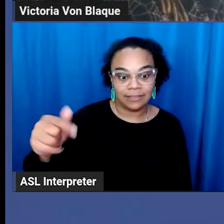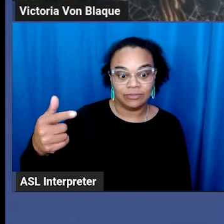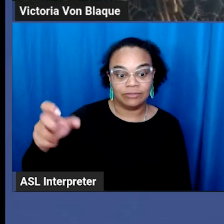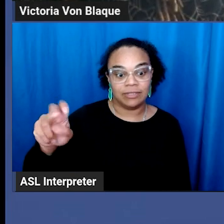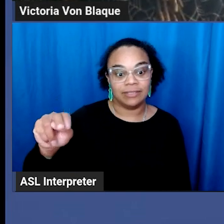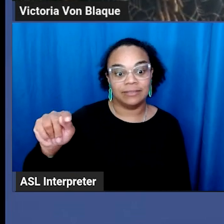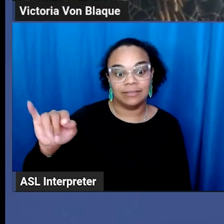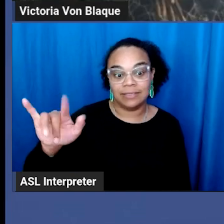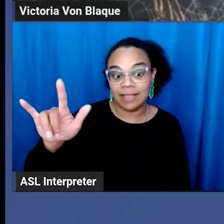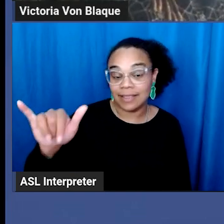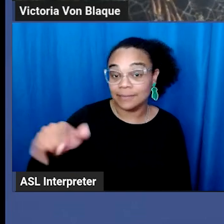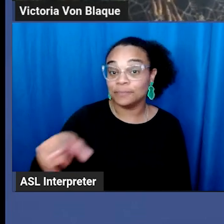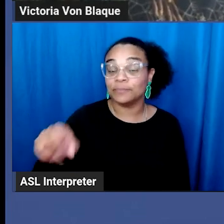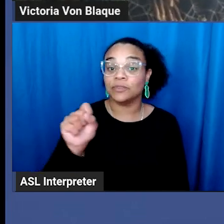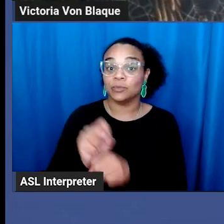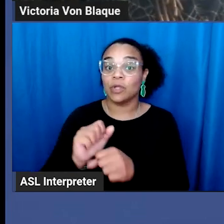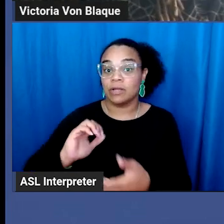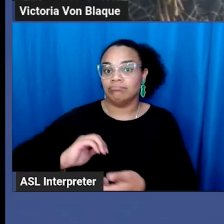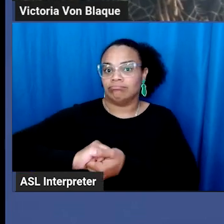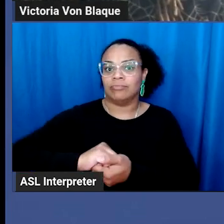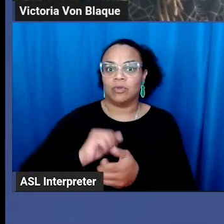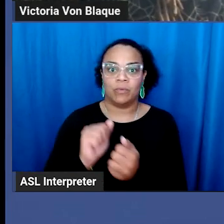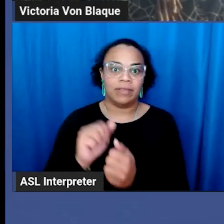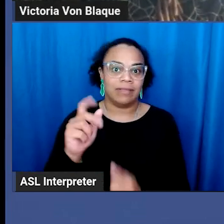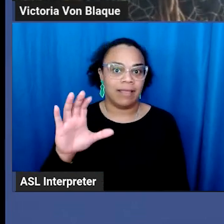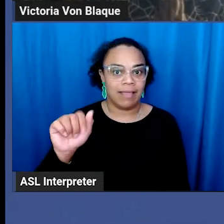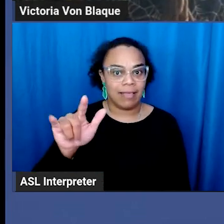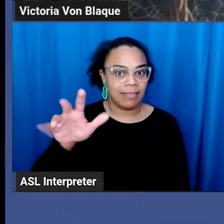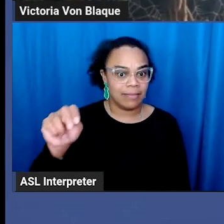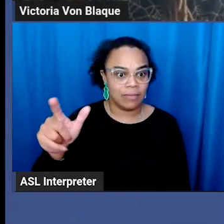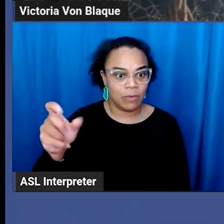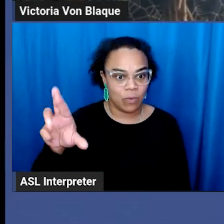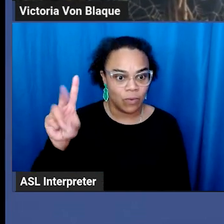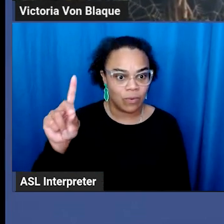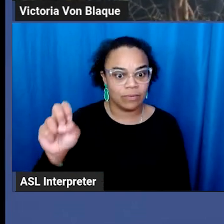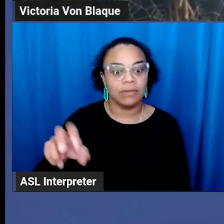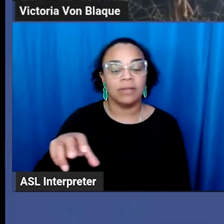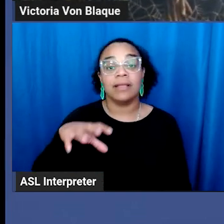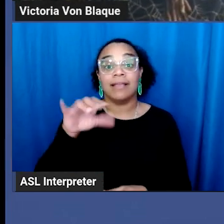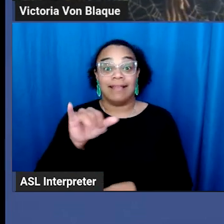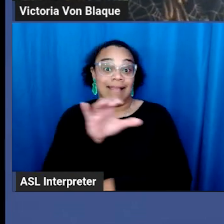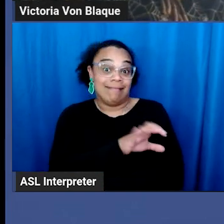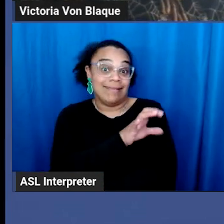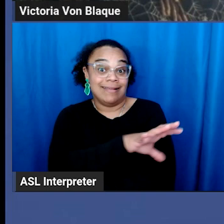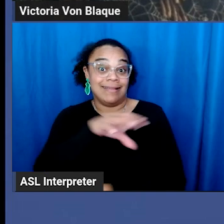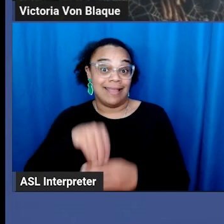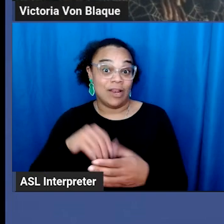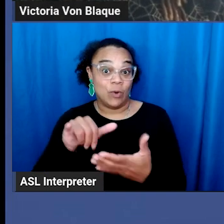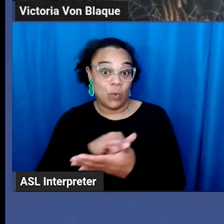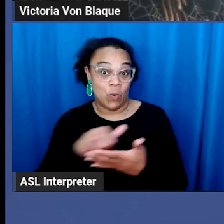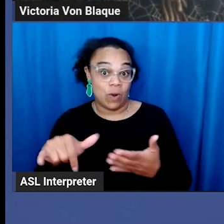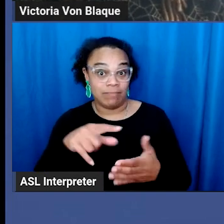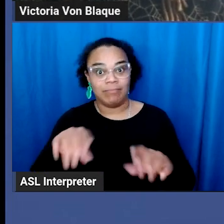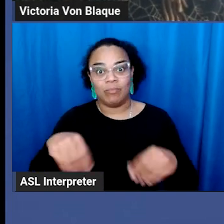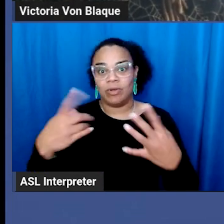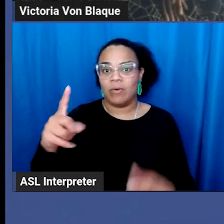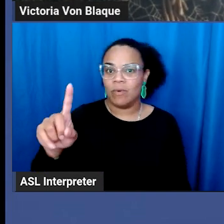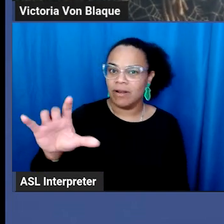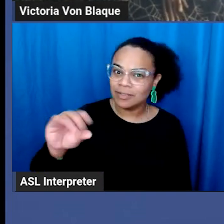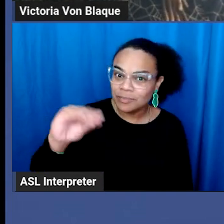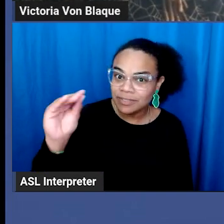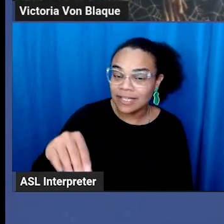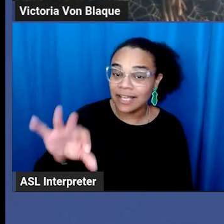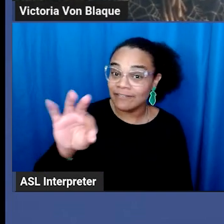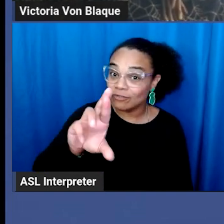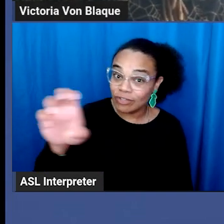has collaborated with Callan Lord, and that's a clinic in New York that provides 100% free